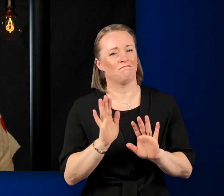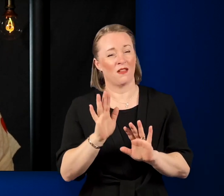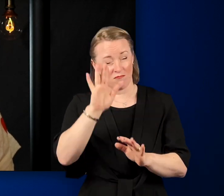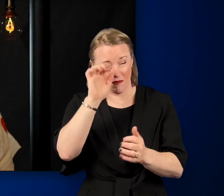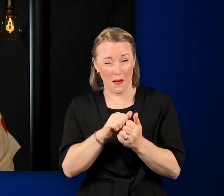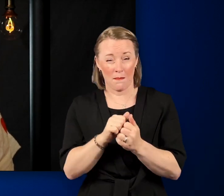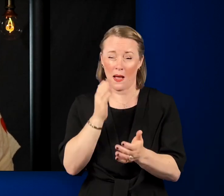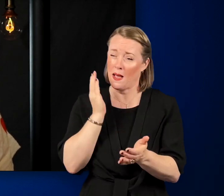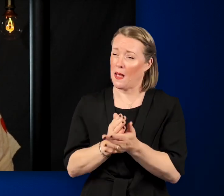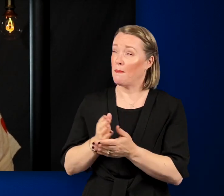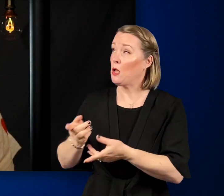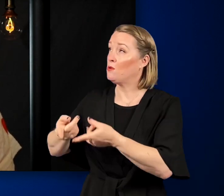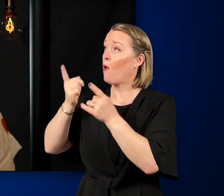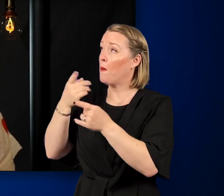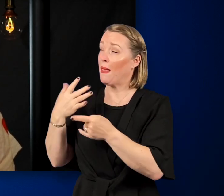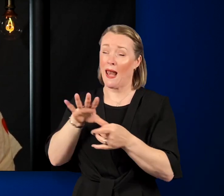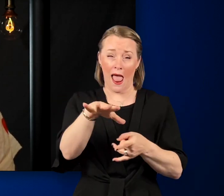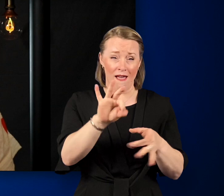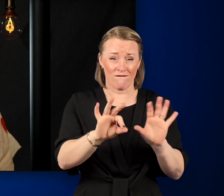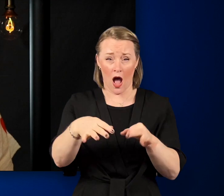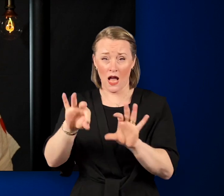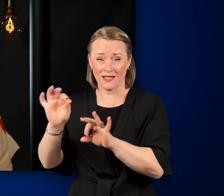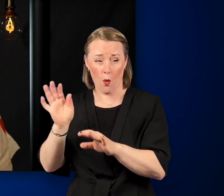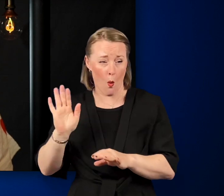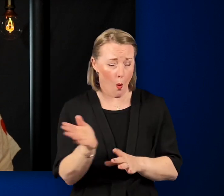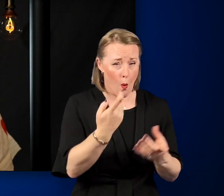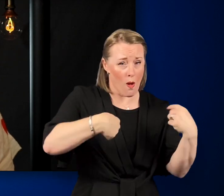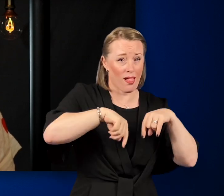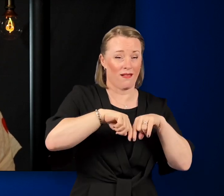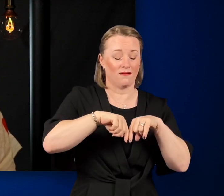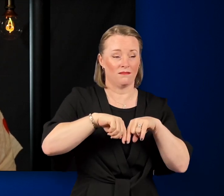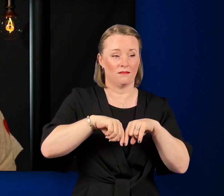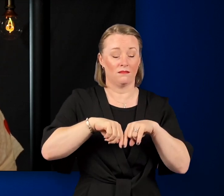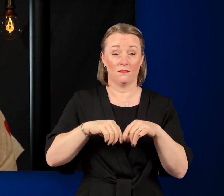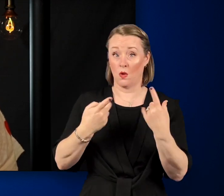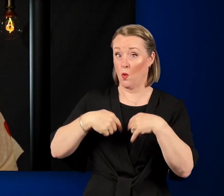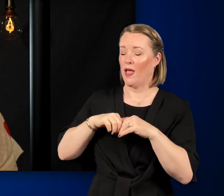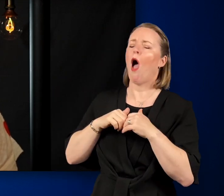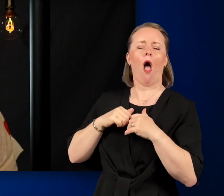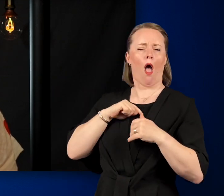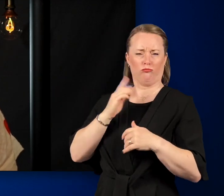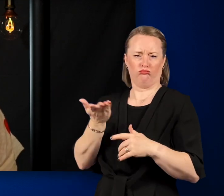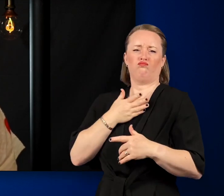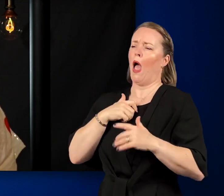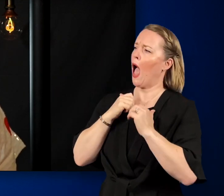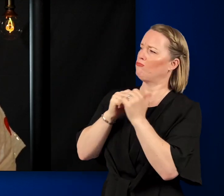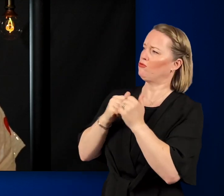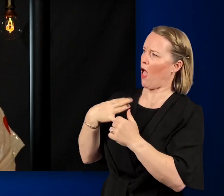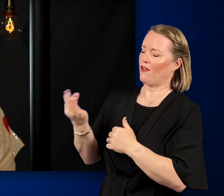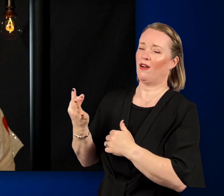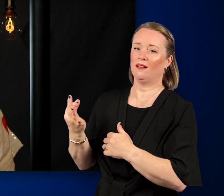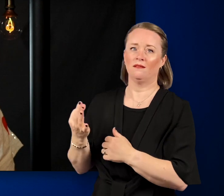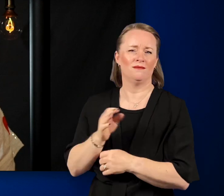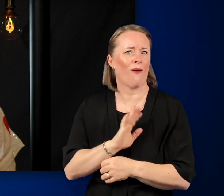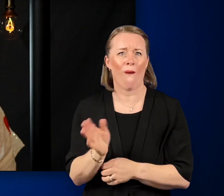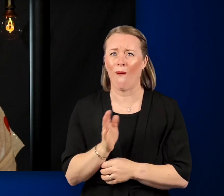invitation. Frankly, no one deserves this invitation, and this is not a VIP event that you can buy your way